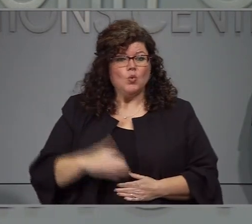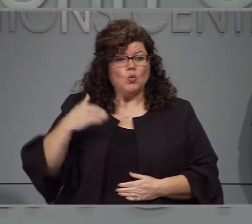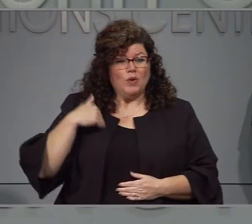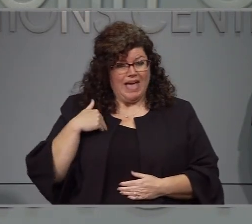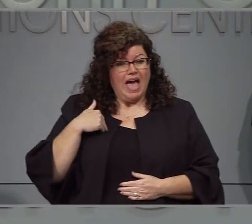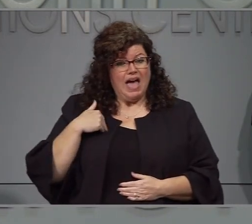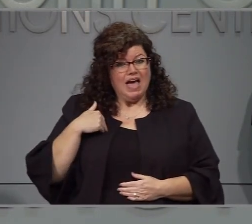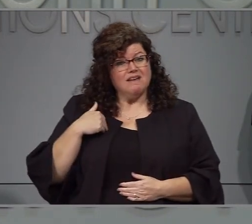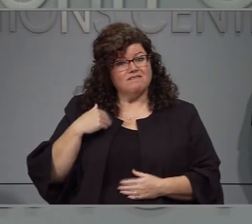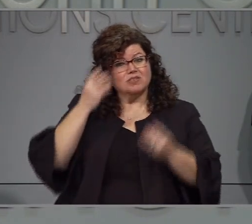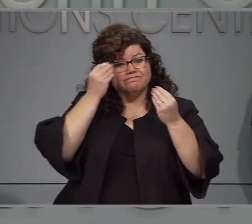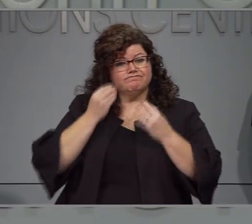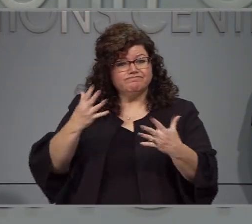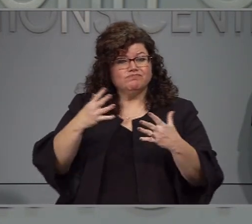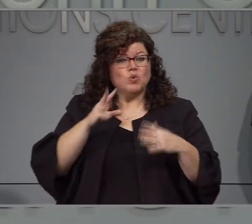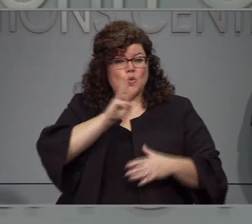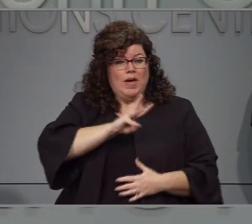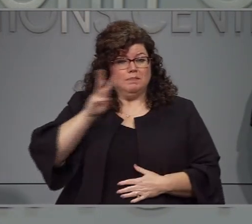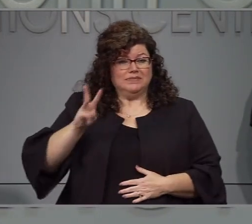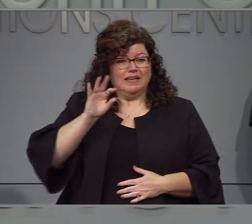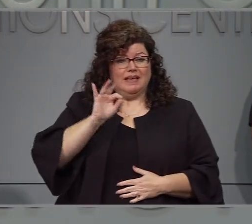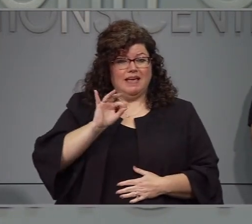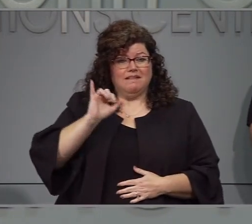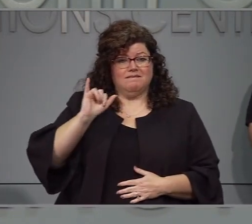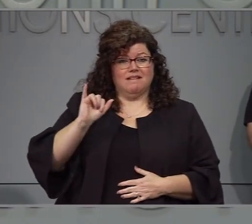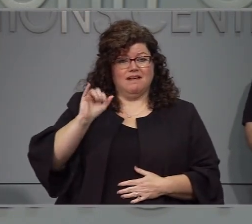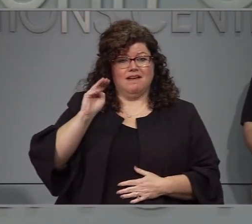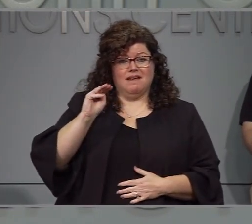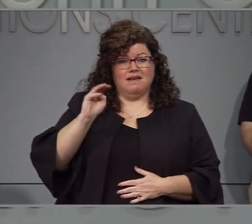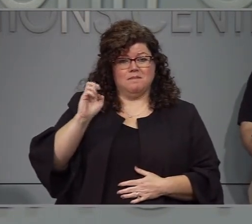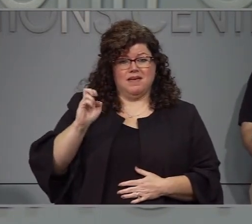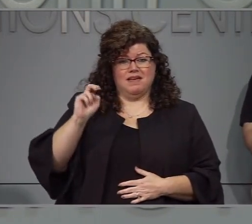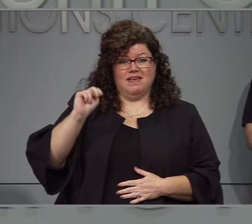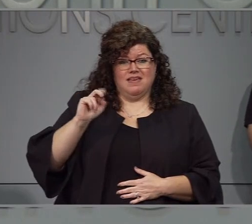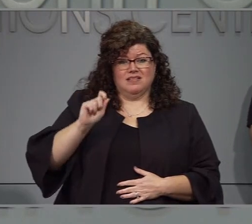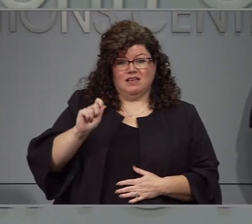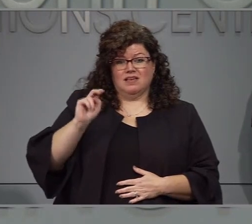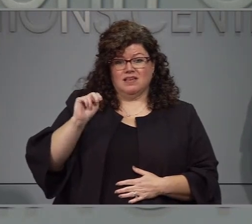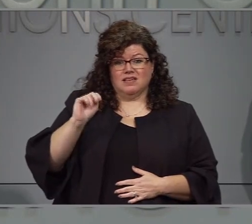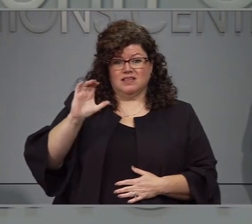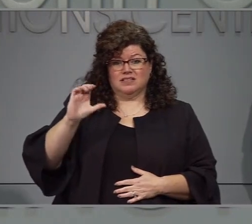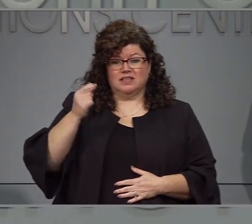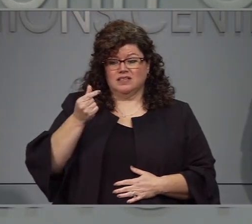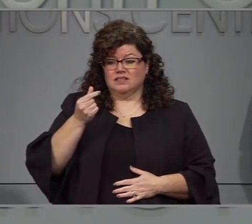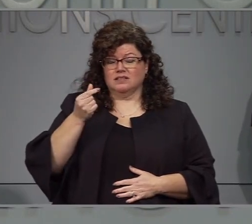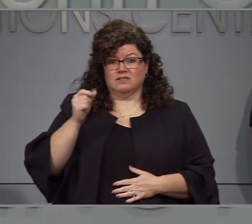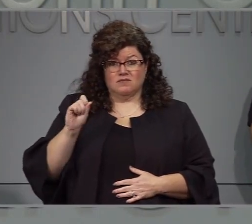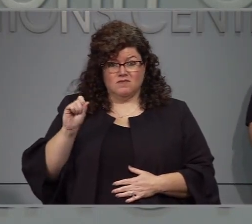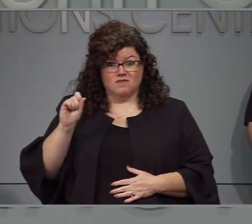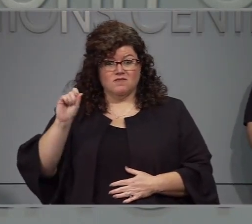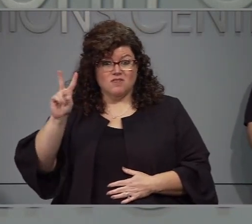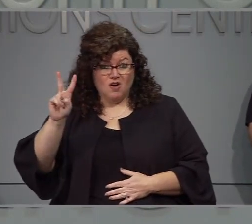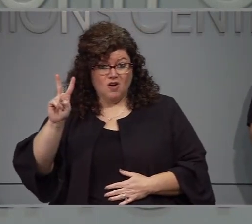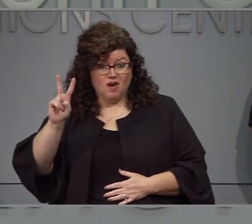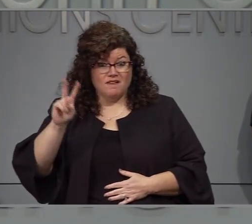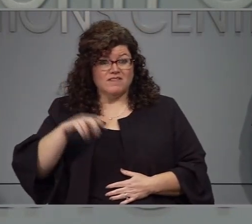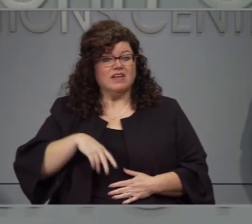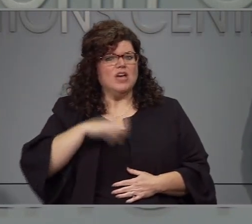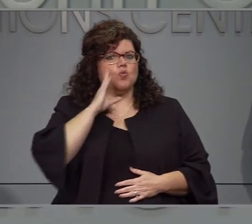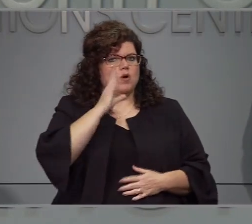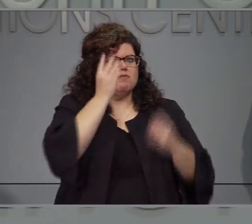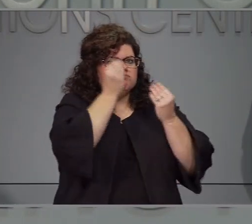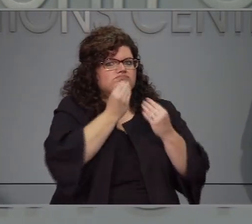mapping and alert network to let you know when rivers, streams, or coastal waters near you are rising to flood